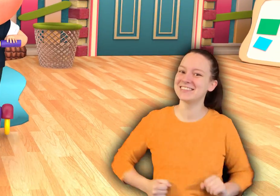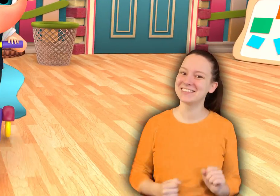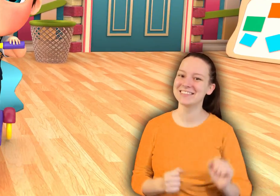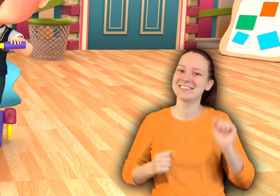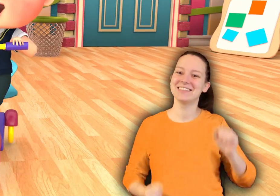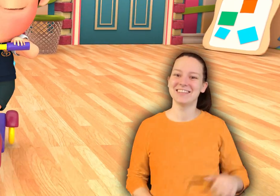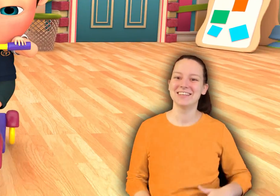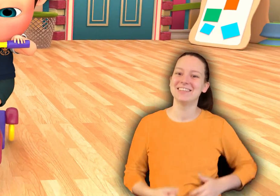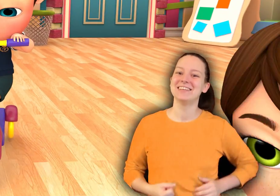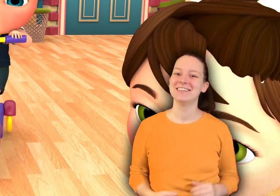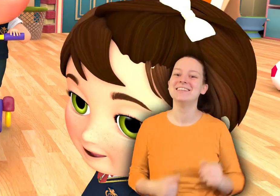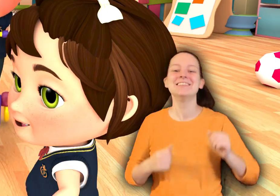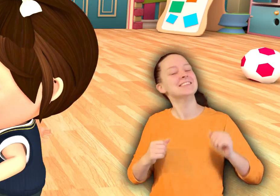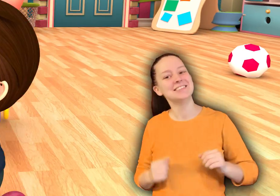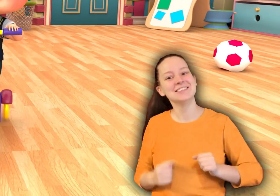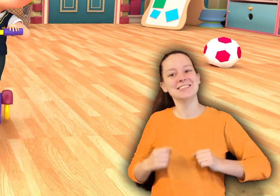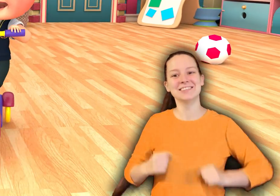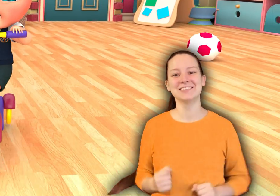bingo